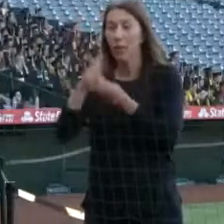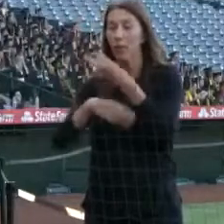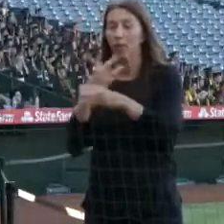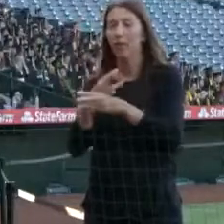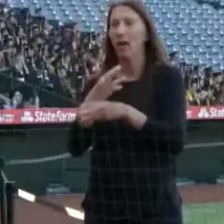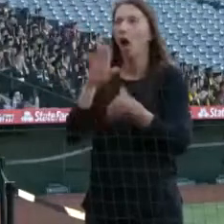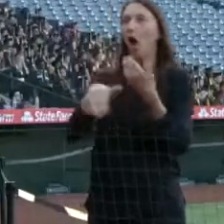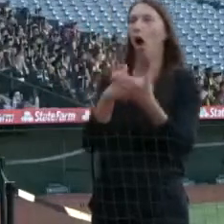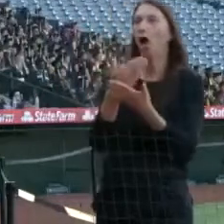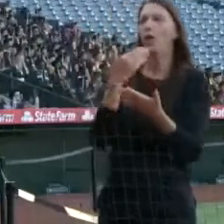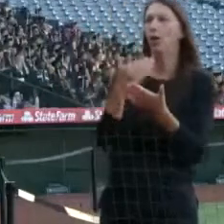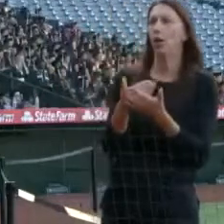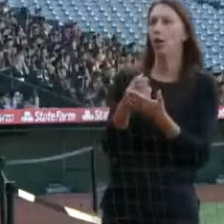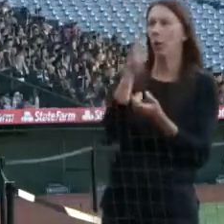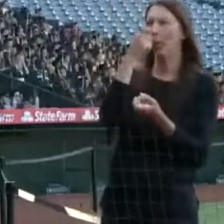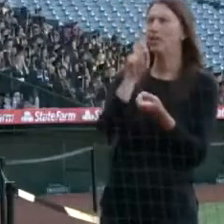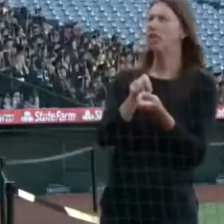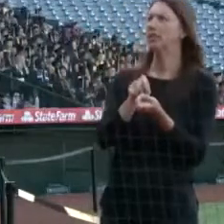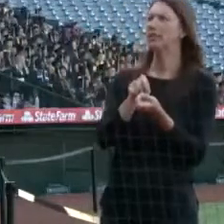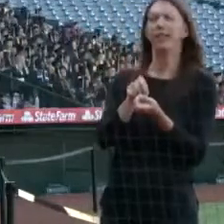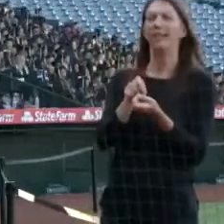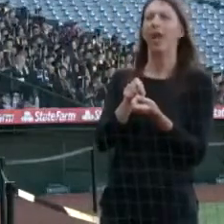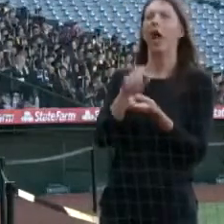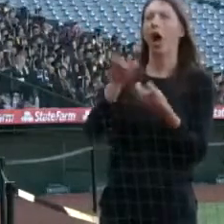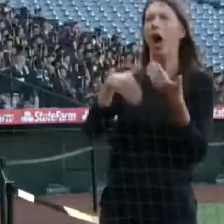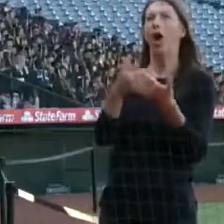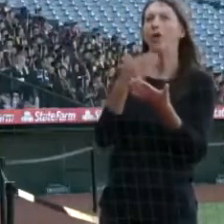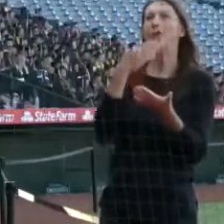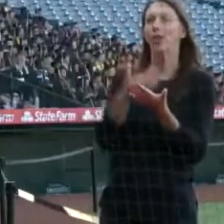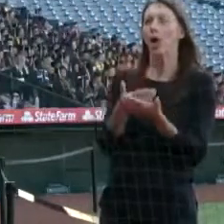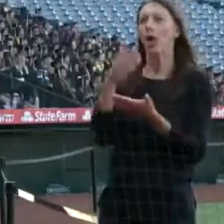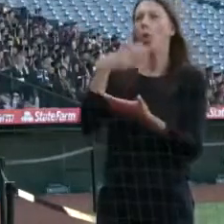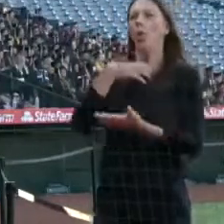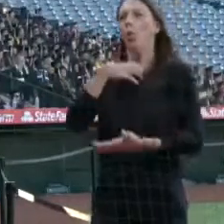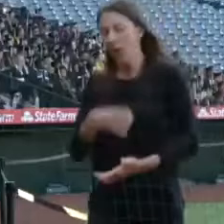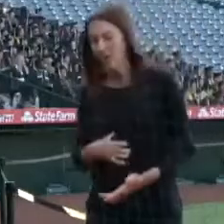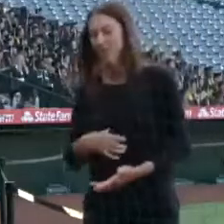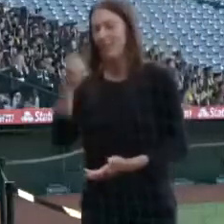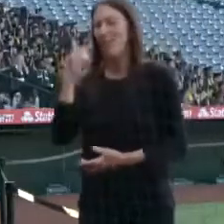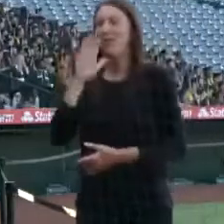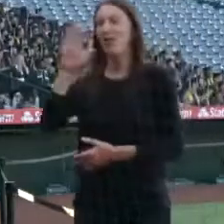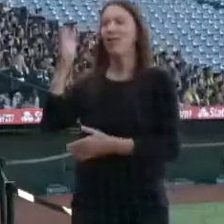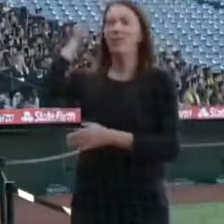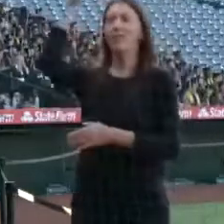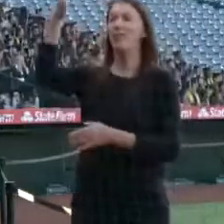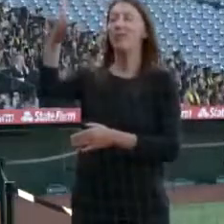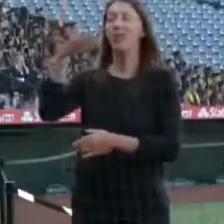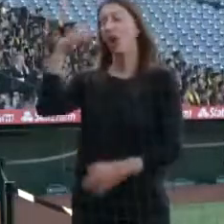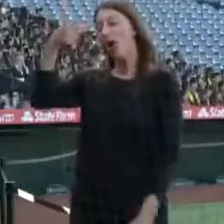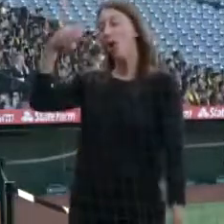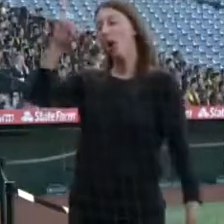All good wishes for all your next adventures, and go Beach!